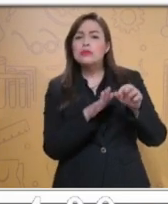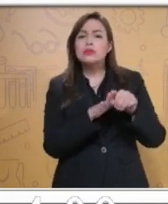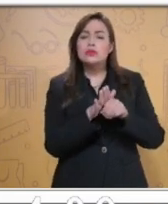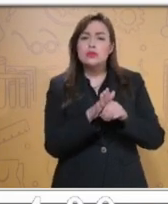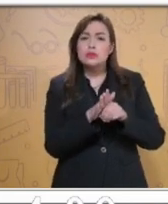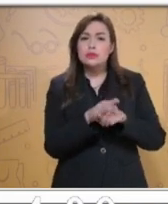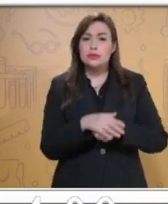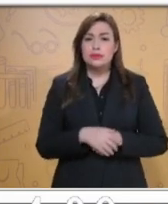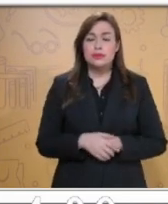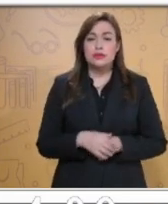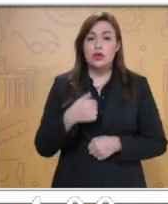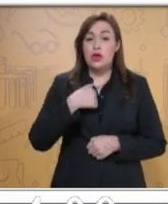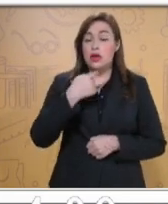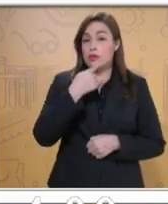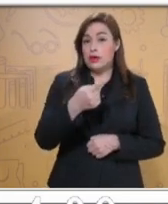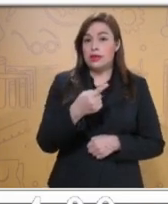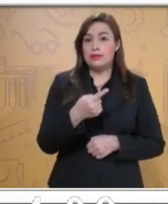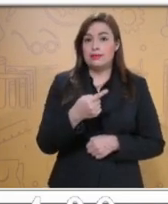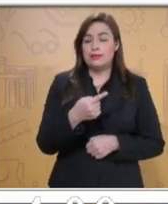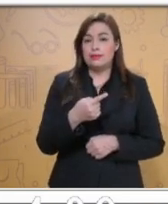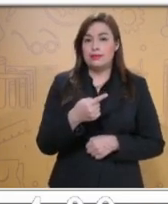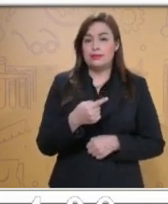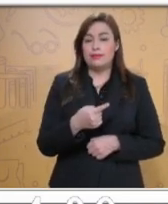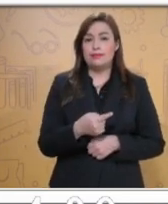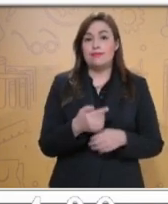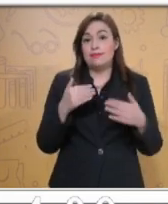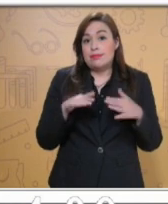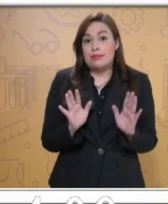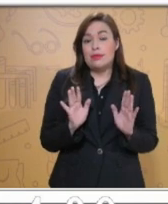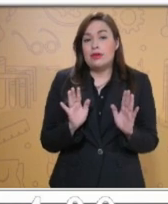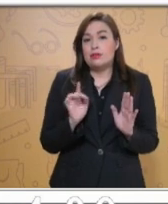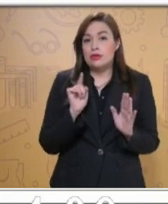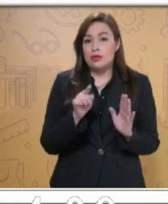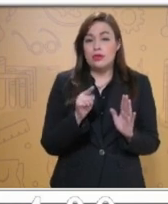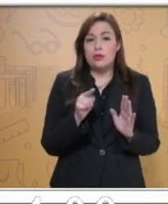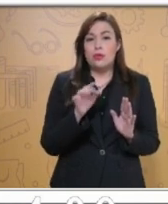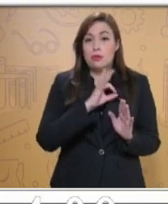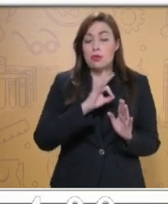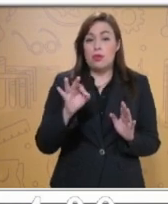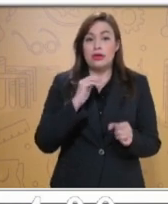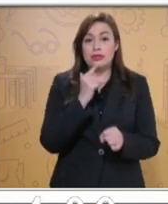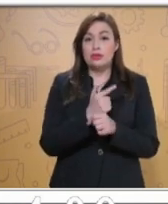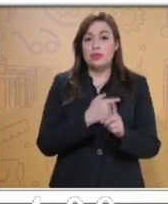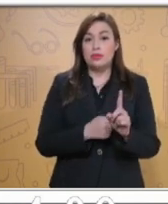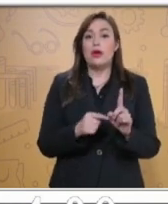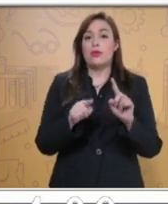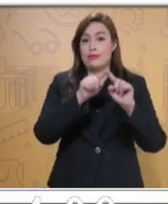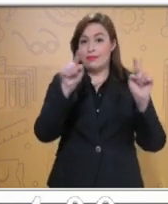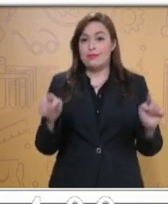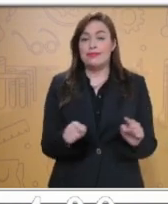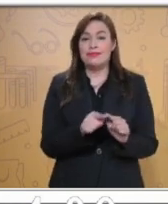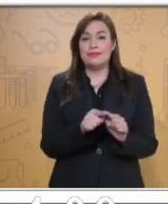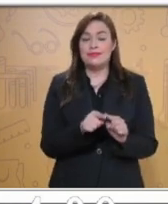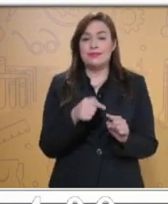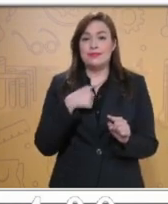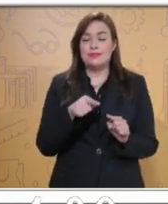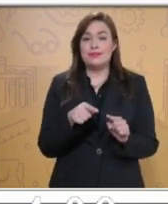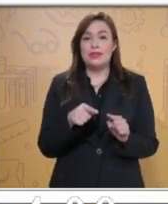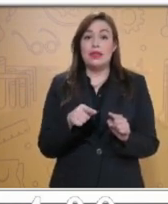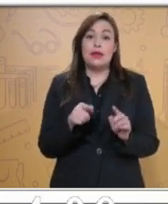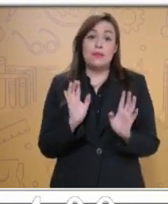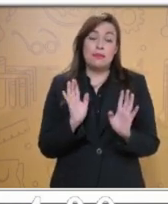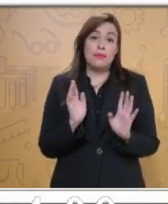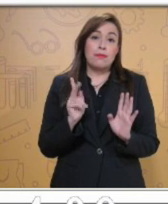going to tell you something. Maybe you're going to find one bubble that has the shape of a cloud,